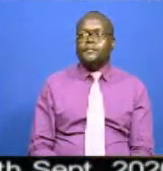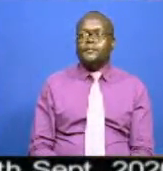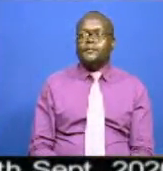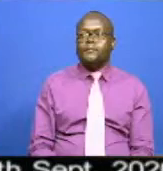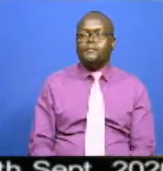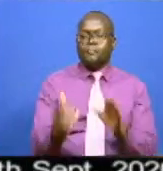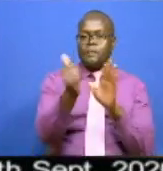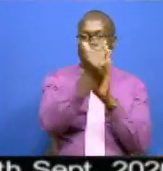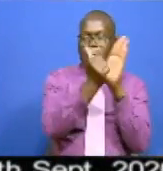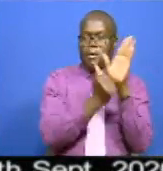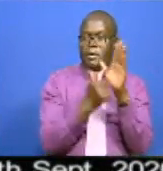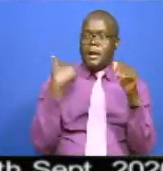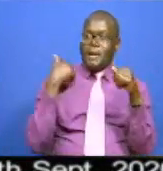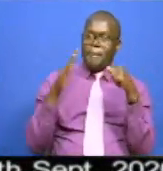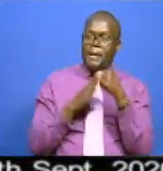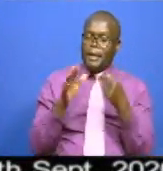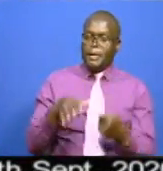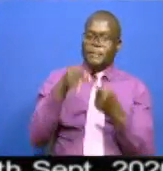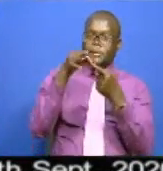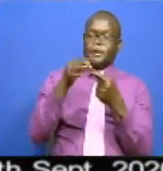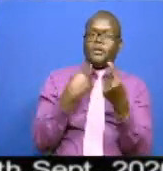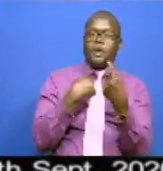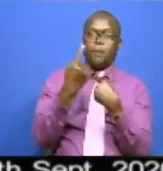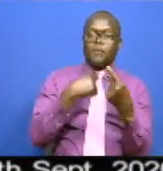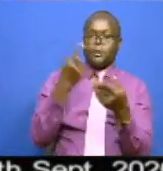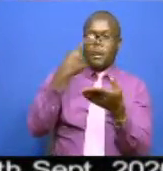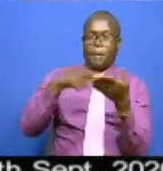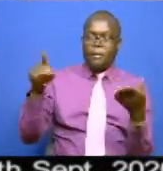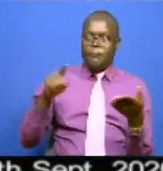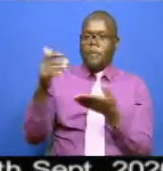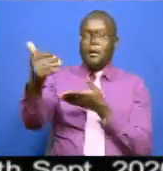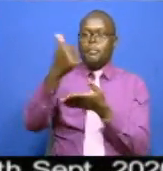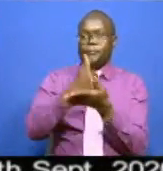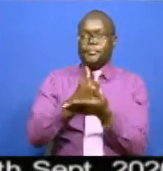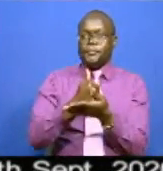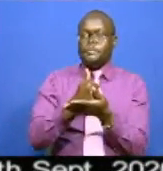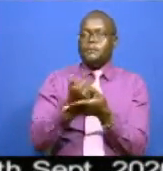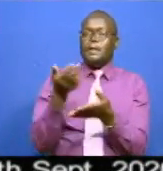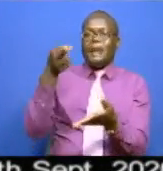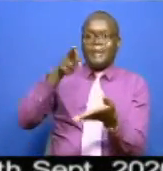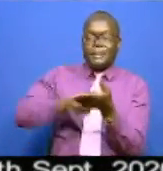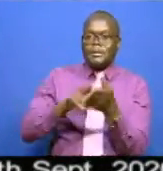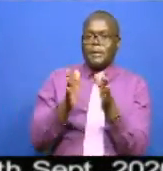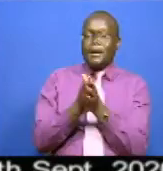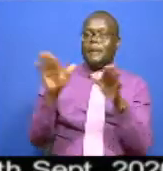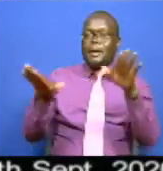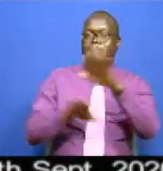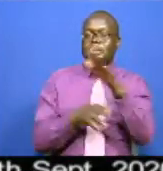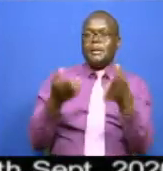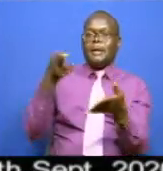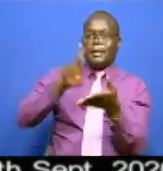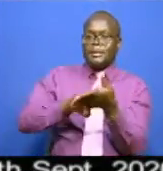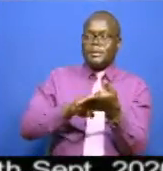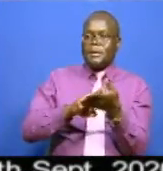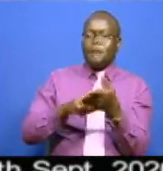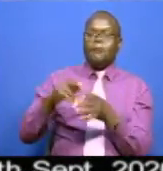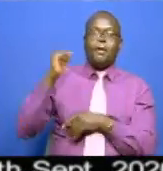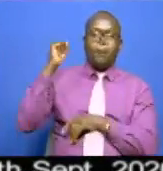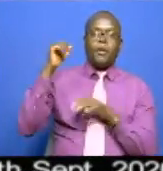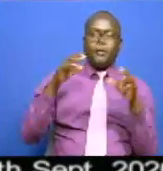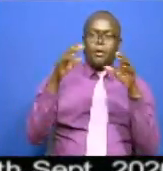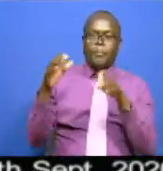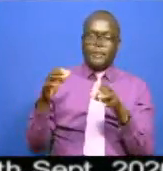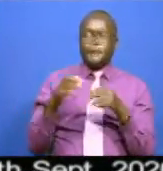Order number 9, special motion, approval of appointment of the registrar and assistant registrars of the political